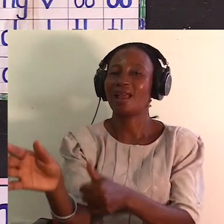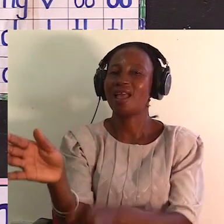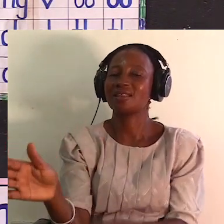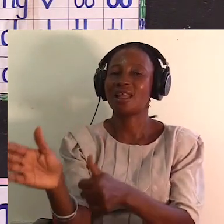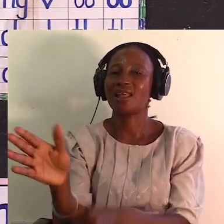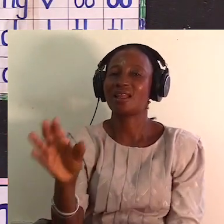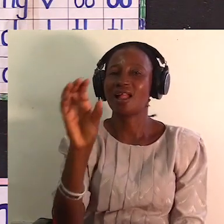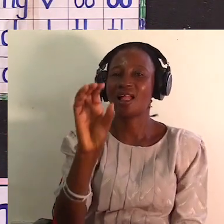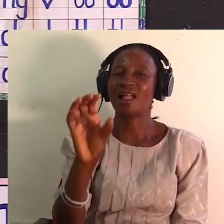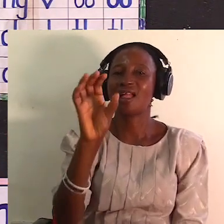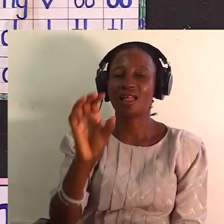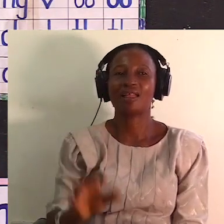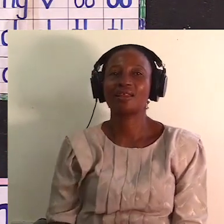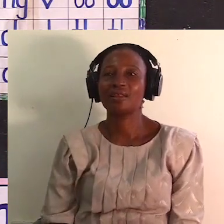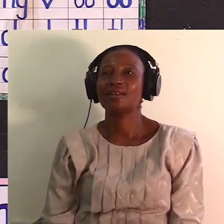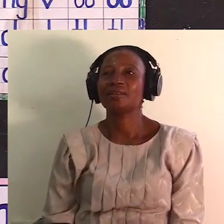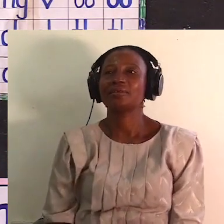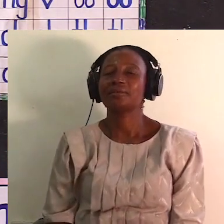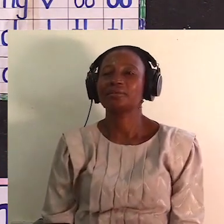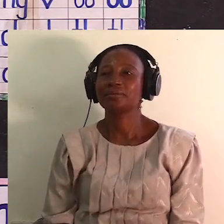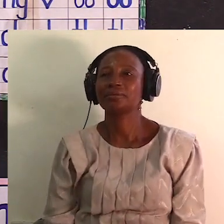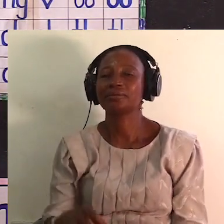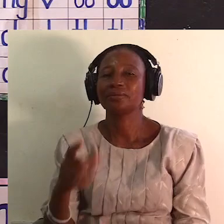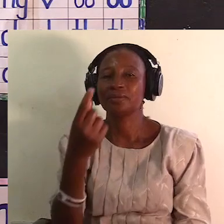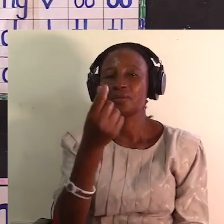today is about to come.